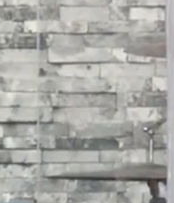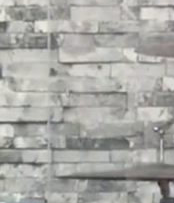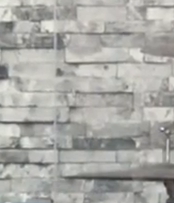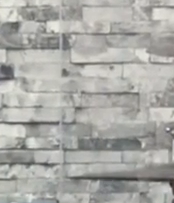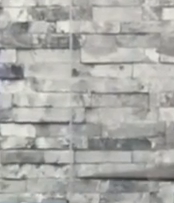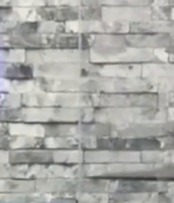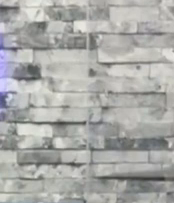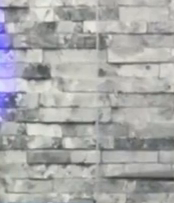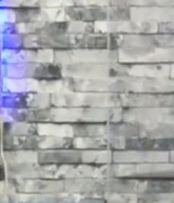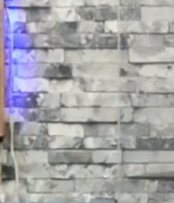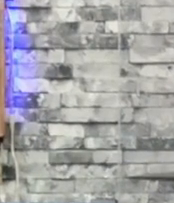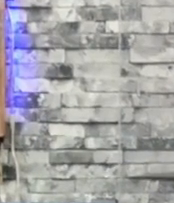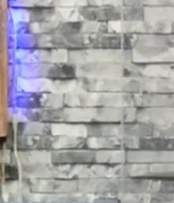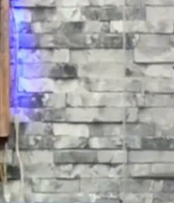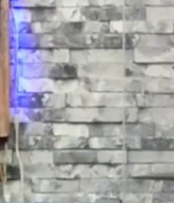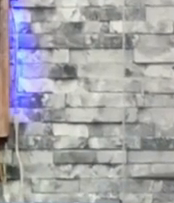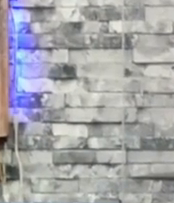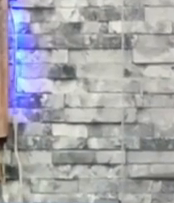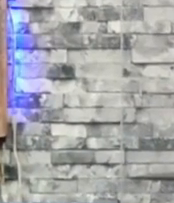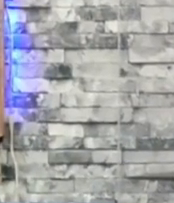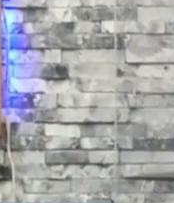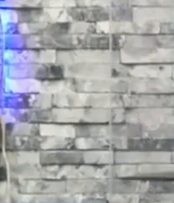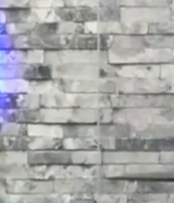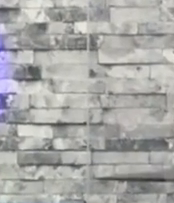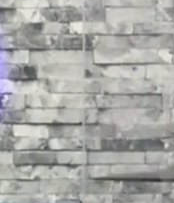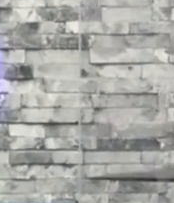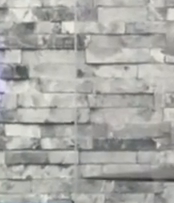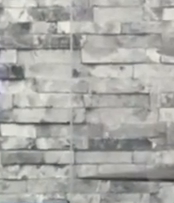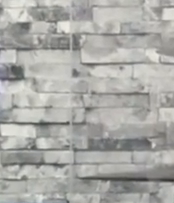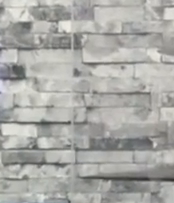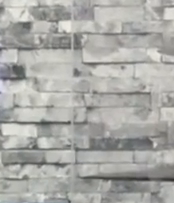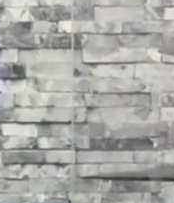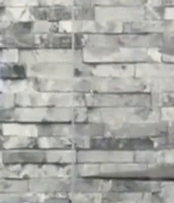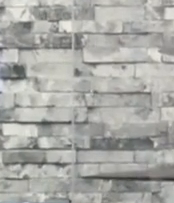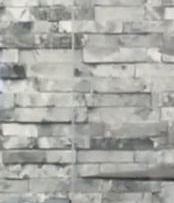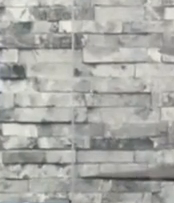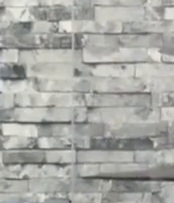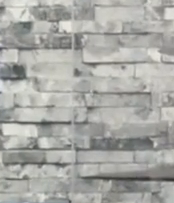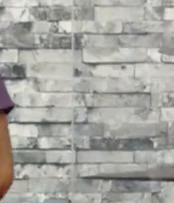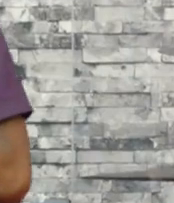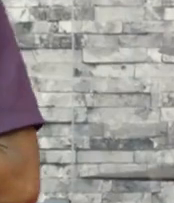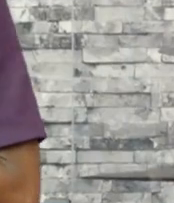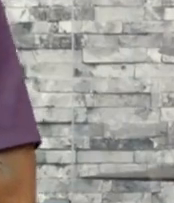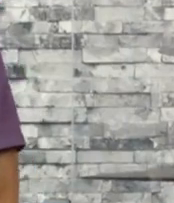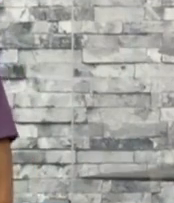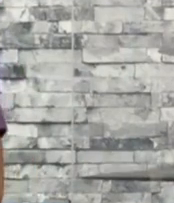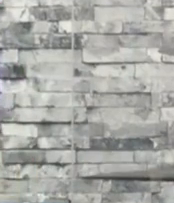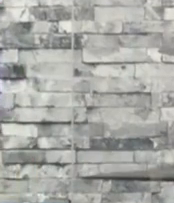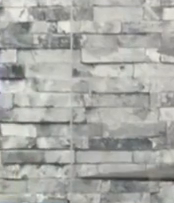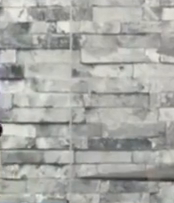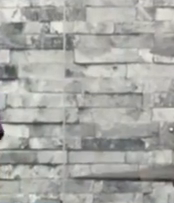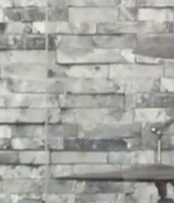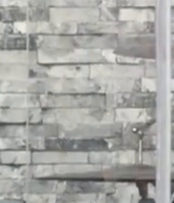Esteem one another. Ukaweza kuwadhamini wale wengine. And that is the way to behave like a Christian. Na hiyo ndio njia ya kuwa na tabia kama ya. You want to behave